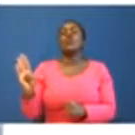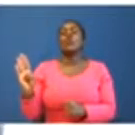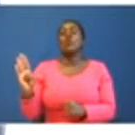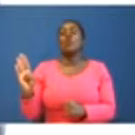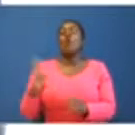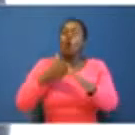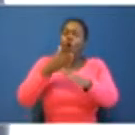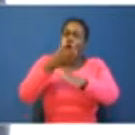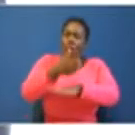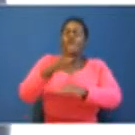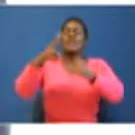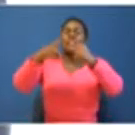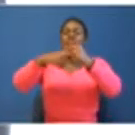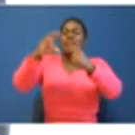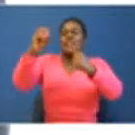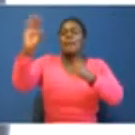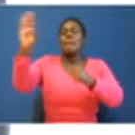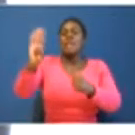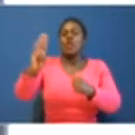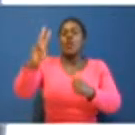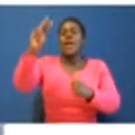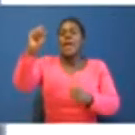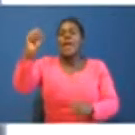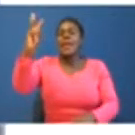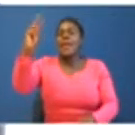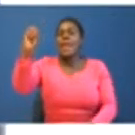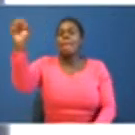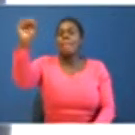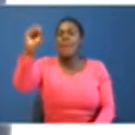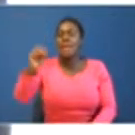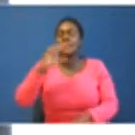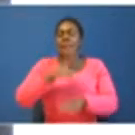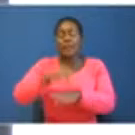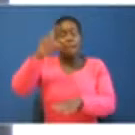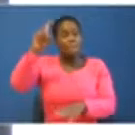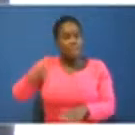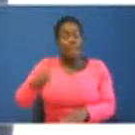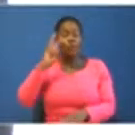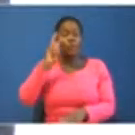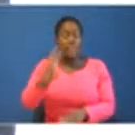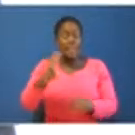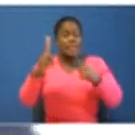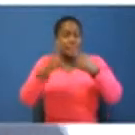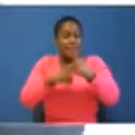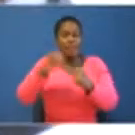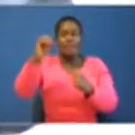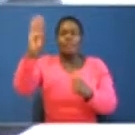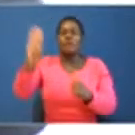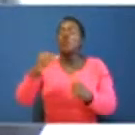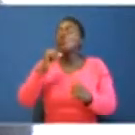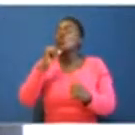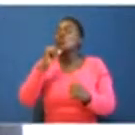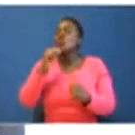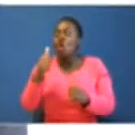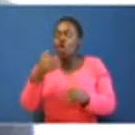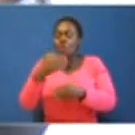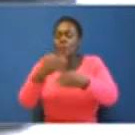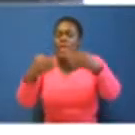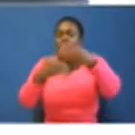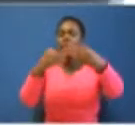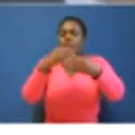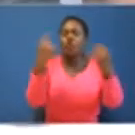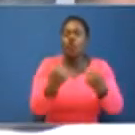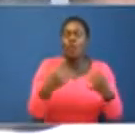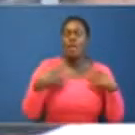almost over a billion we must be seeing that 70 billion not just in infrastructure